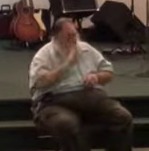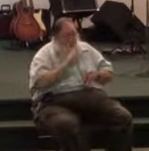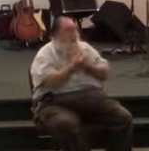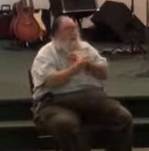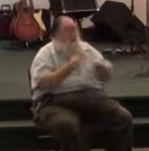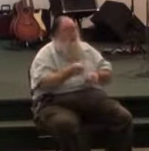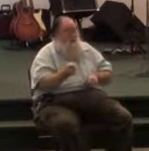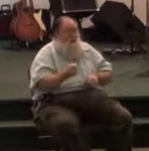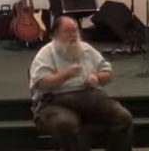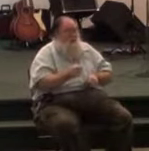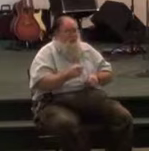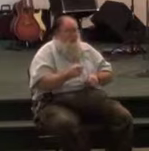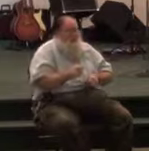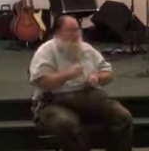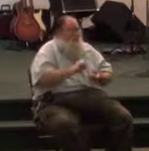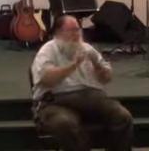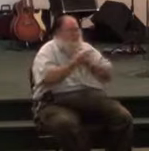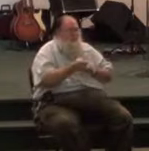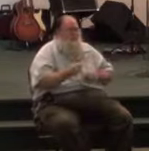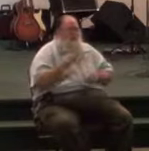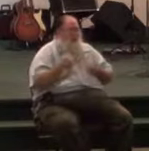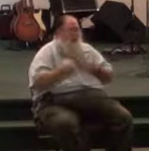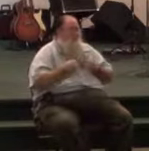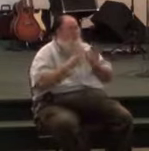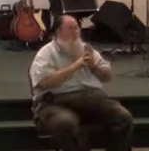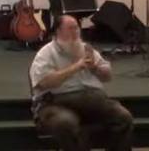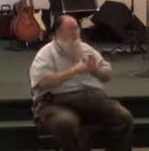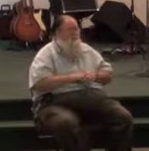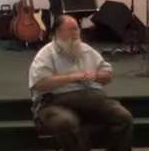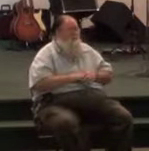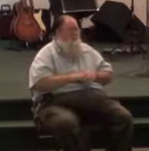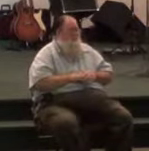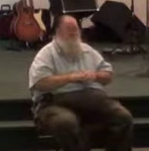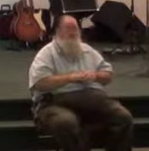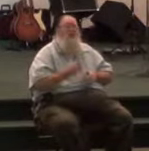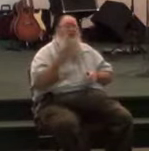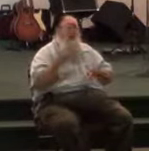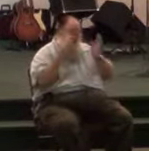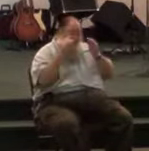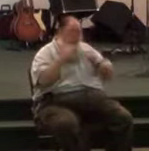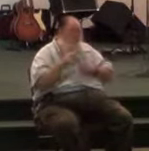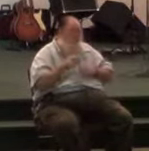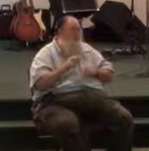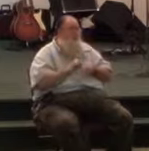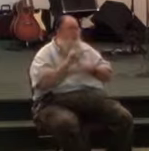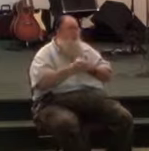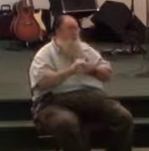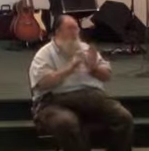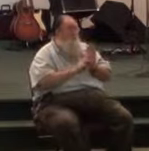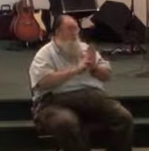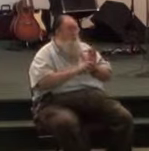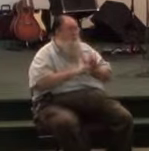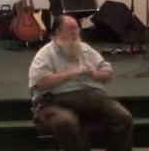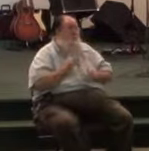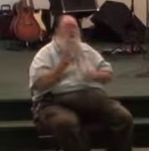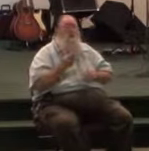you, turned you right side up, you have a witness. And He expects you to use that witness. And